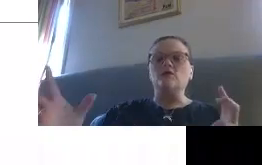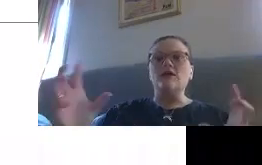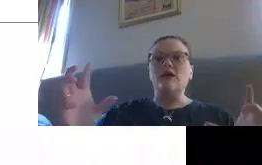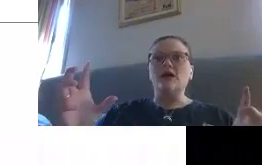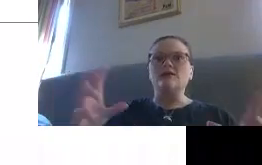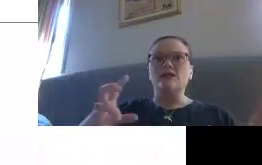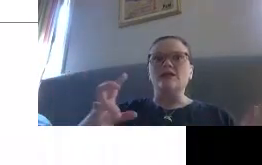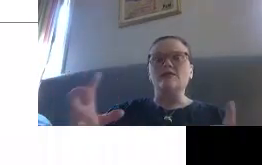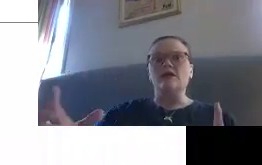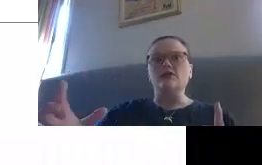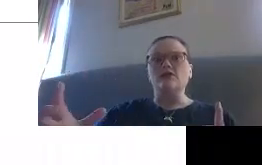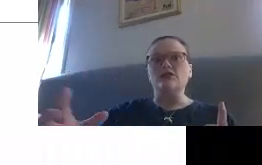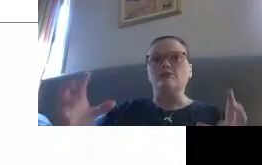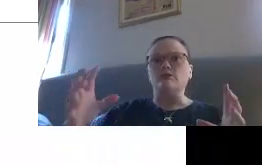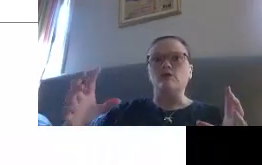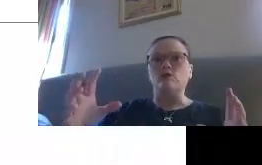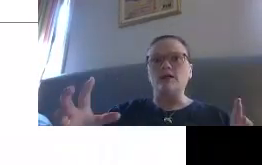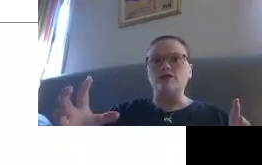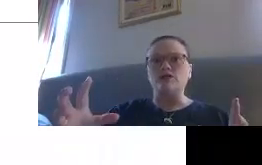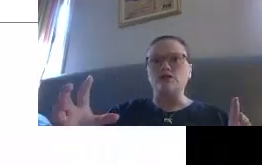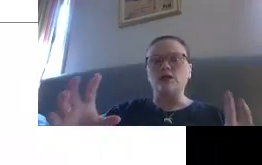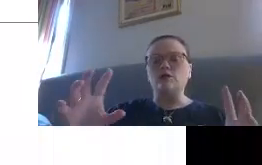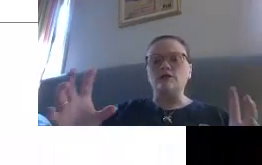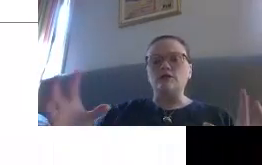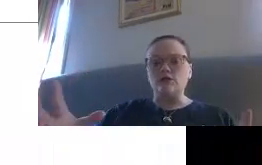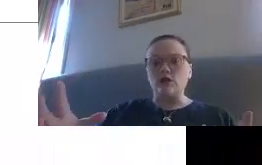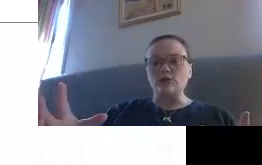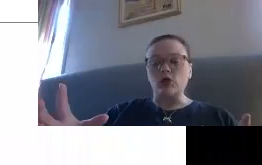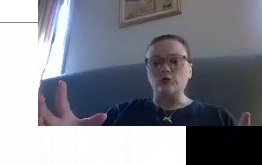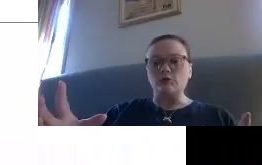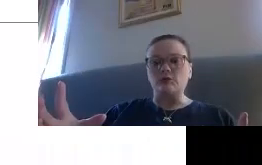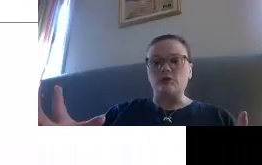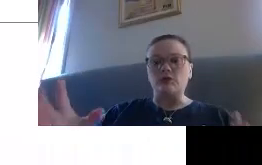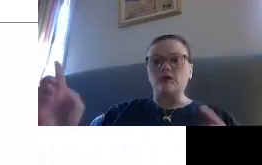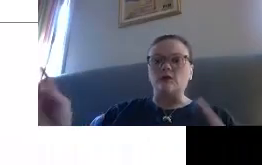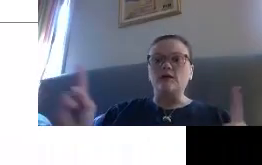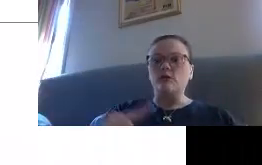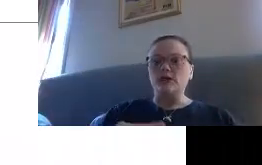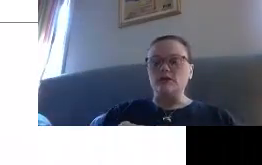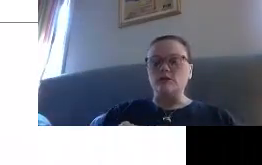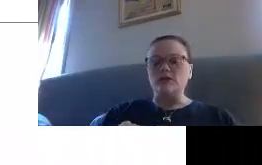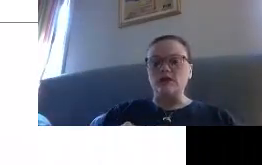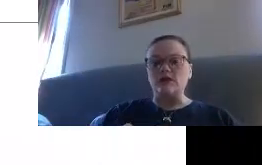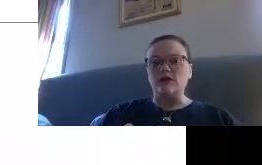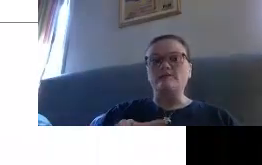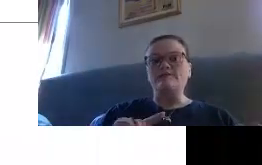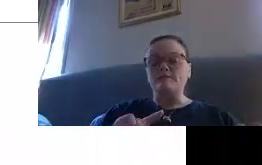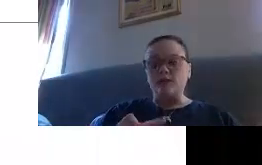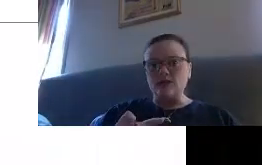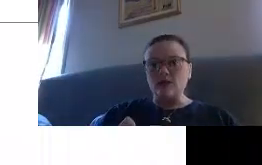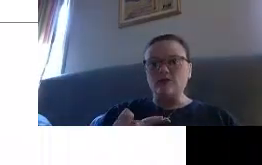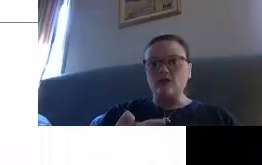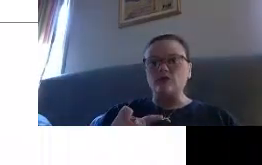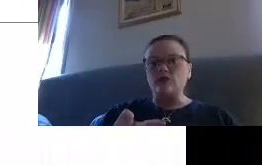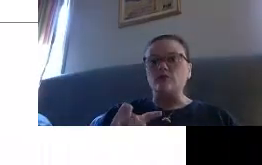and so that we have a dynamic conversation, but around one issue, the small group of people that we can point to and say,